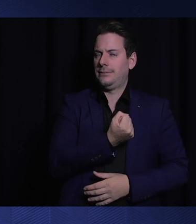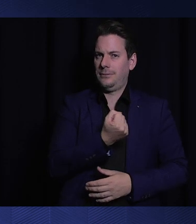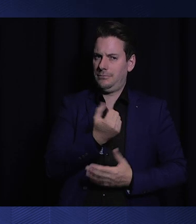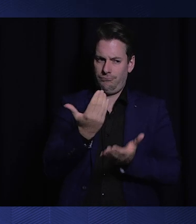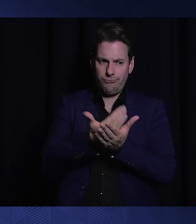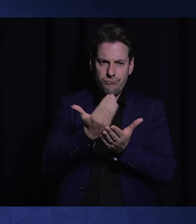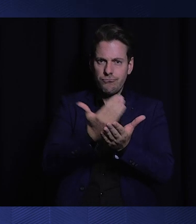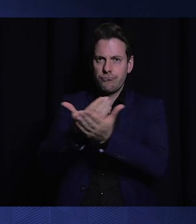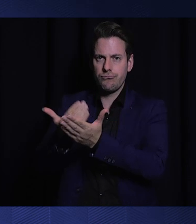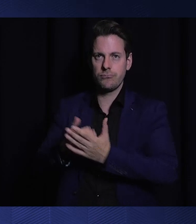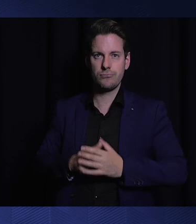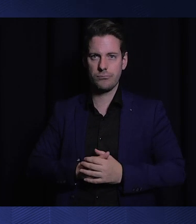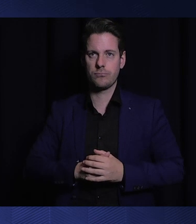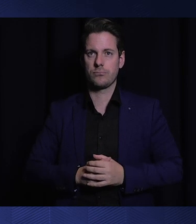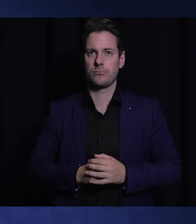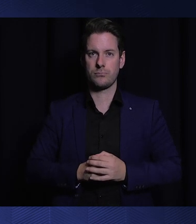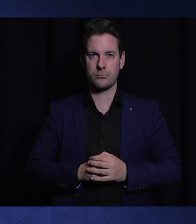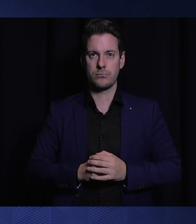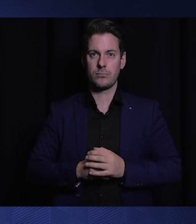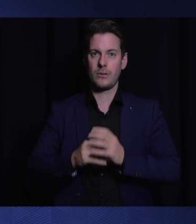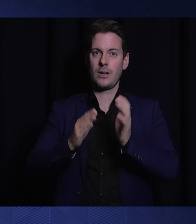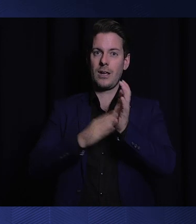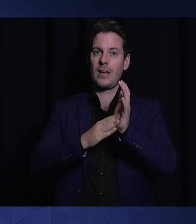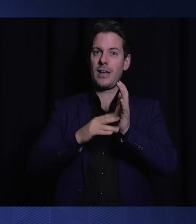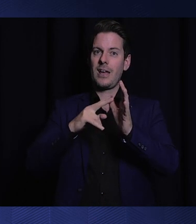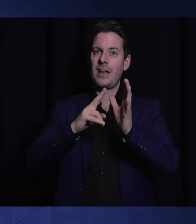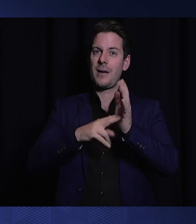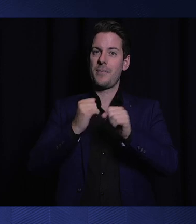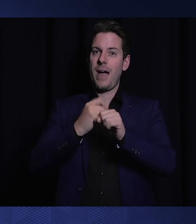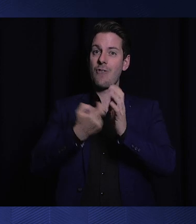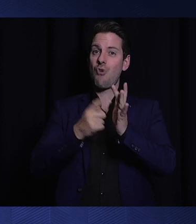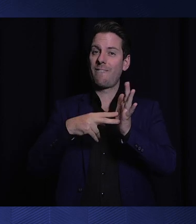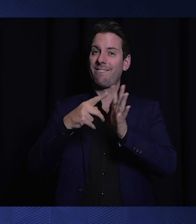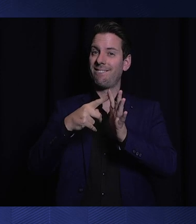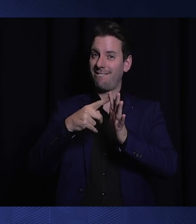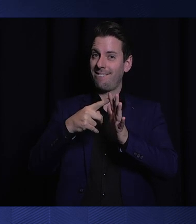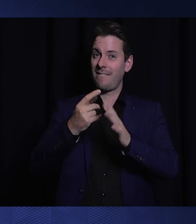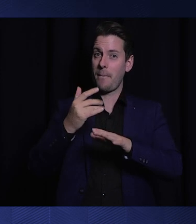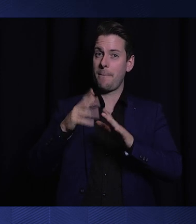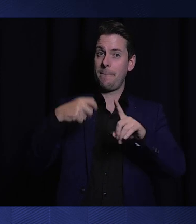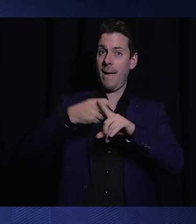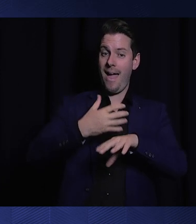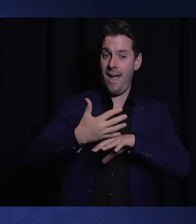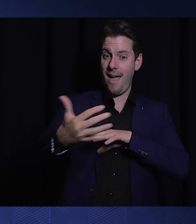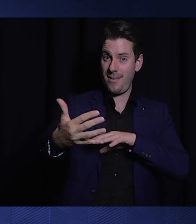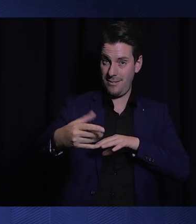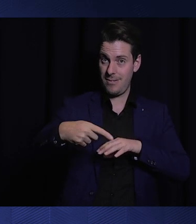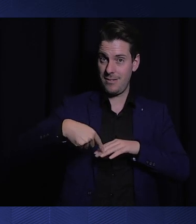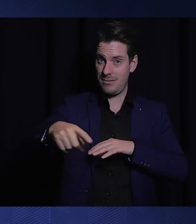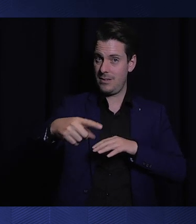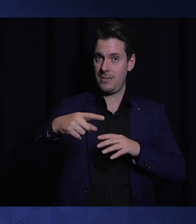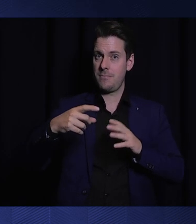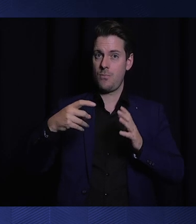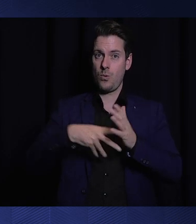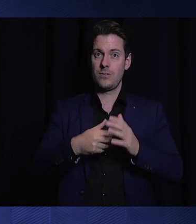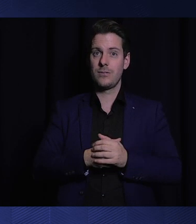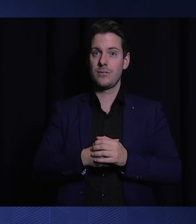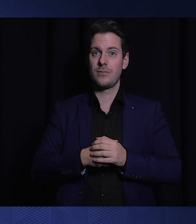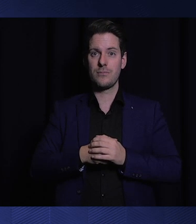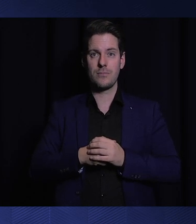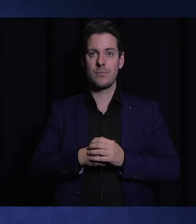the ecosystem of the mangrove park in Sanya used to be disrupted. Sponge city